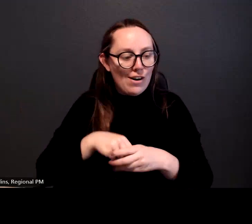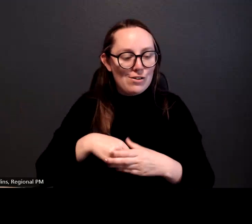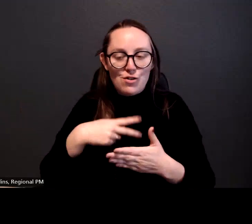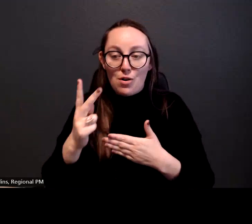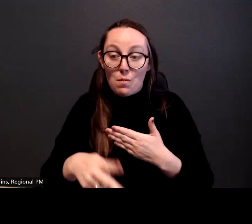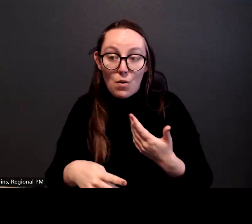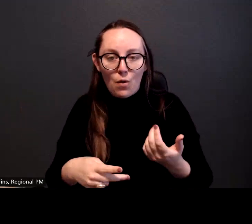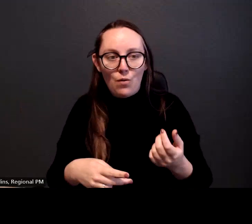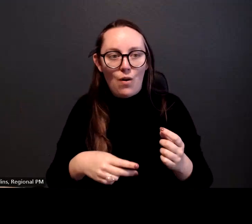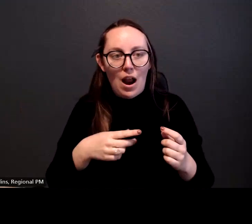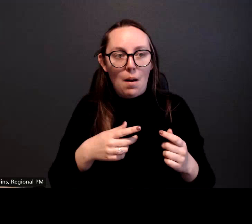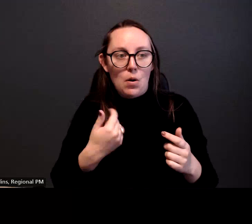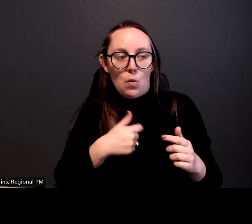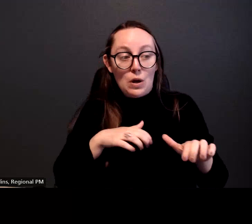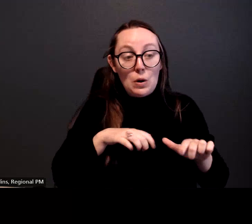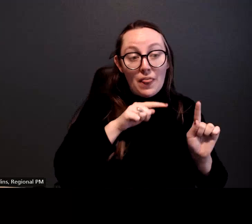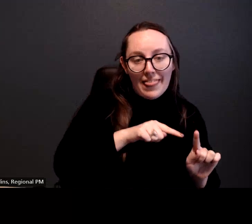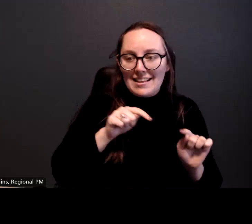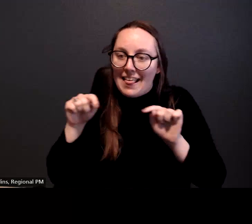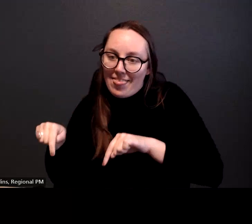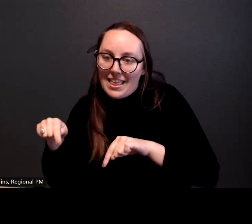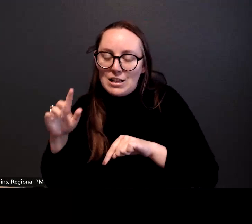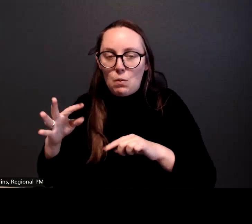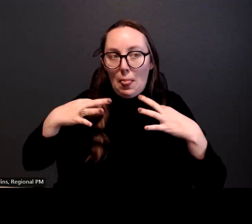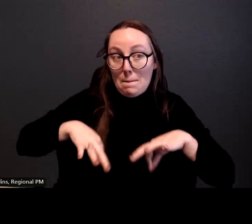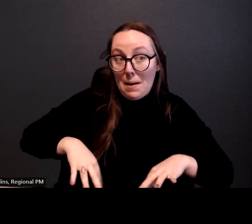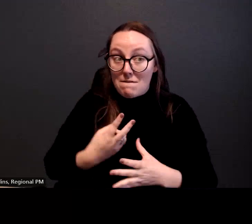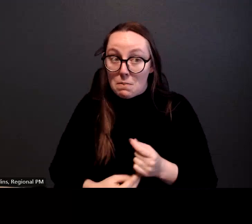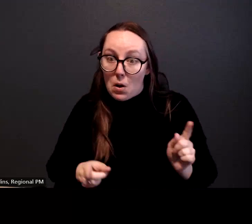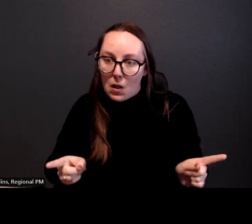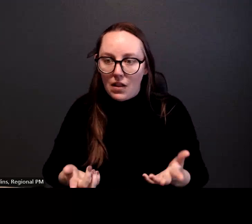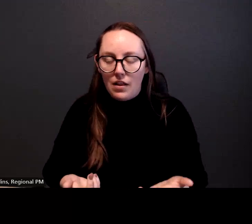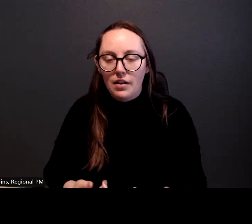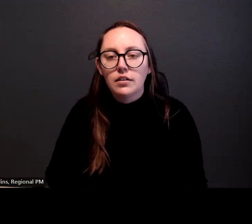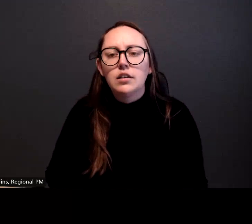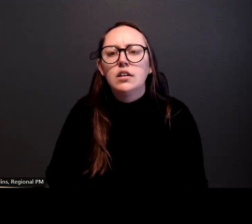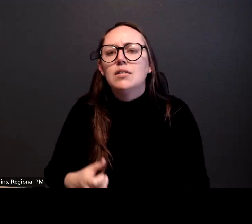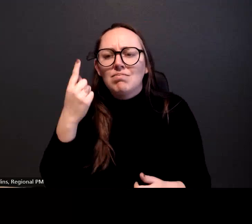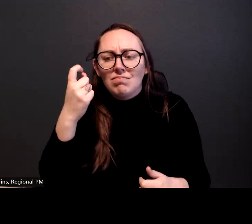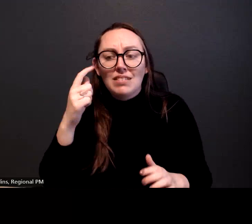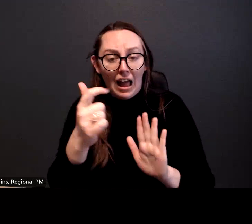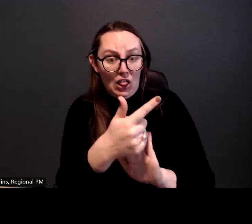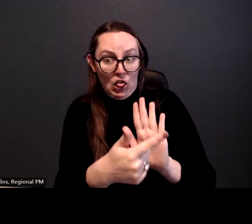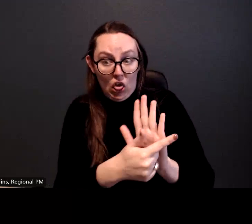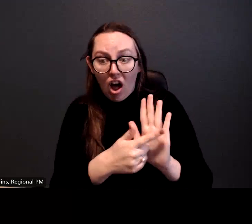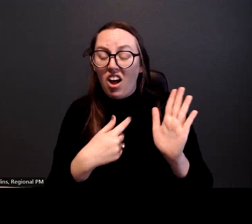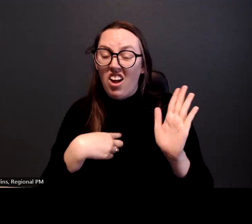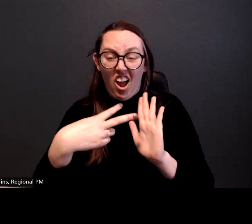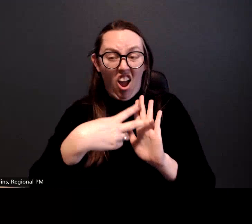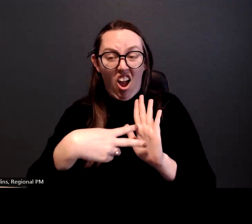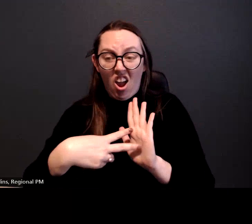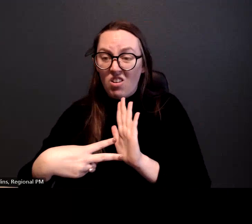in the process. I read the statute very literally, and I'm familiar with it for 30 years now.